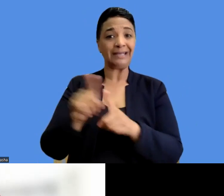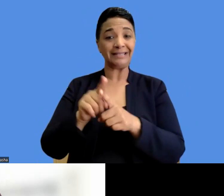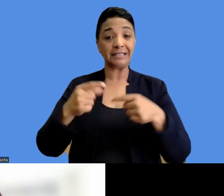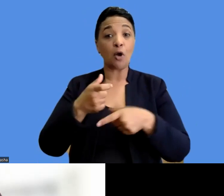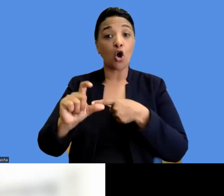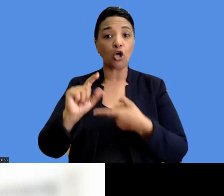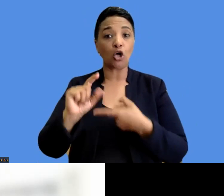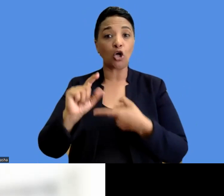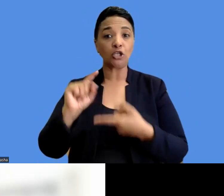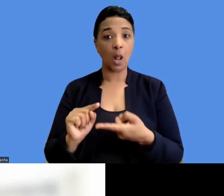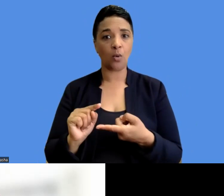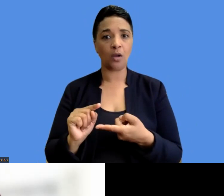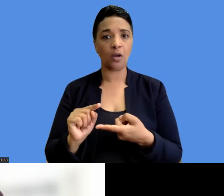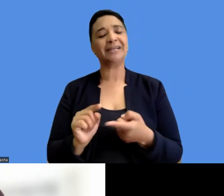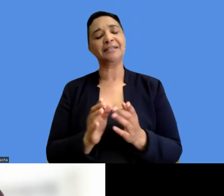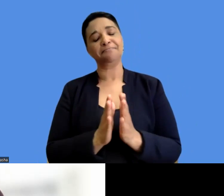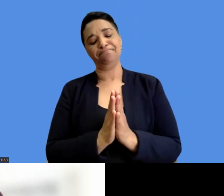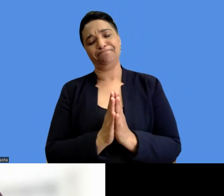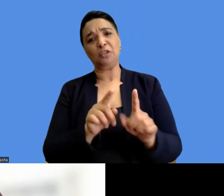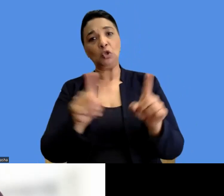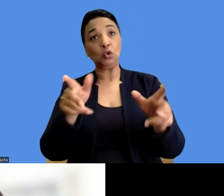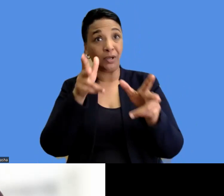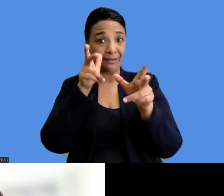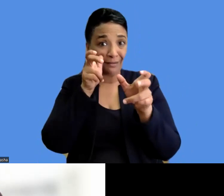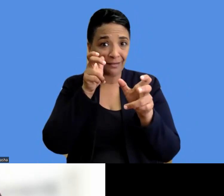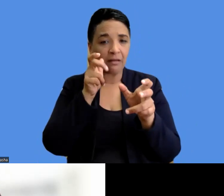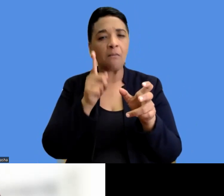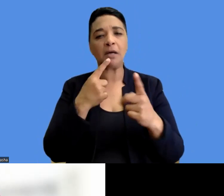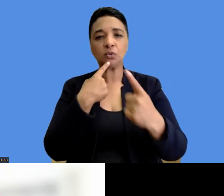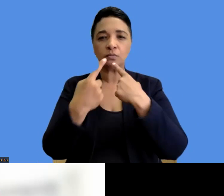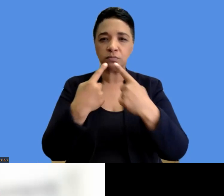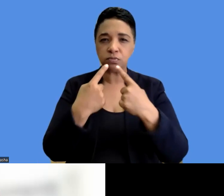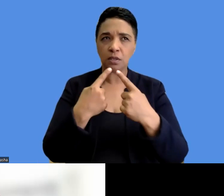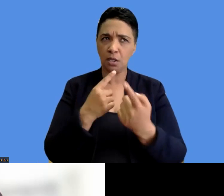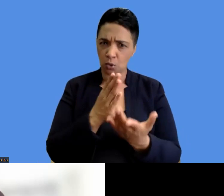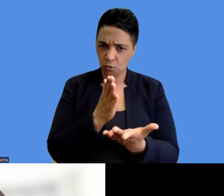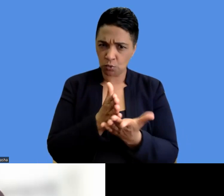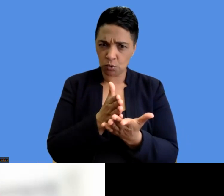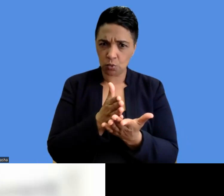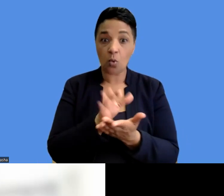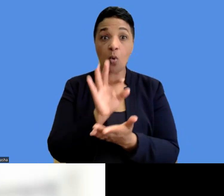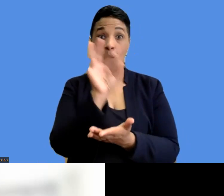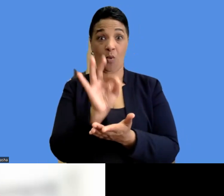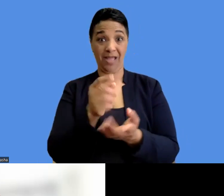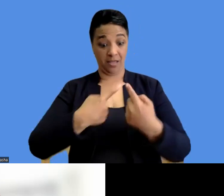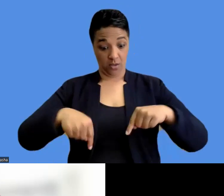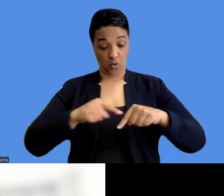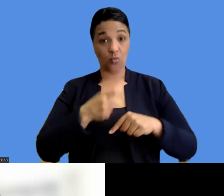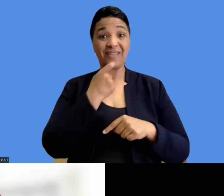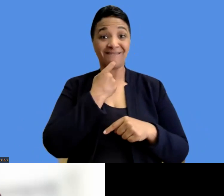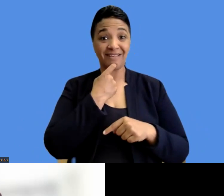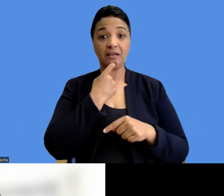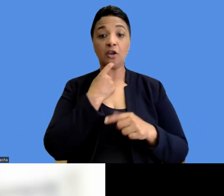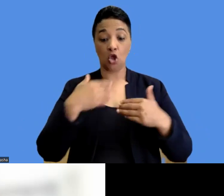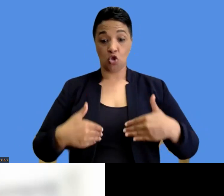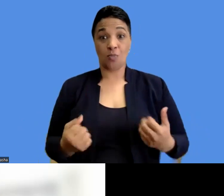hear this, please have that conversation on whether that is actually true, because at least for us, humanitarian action is